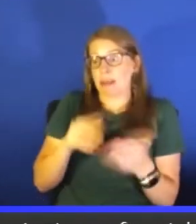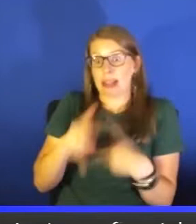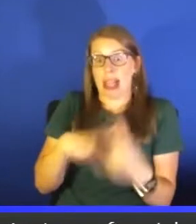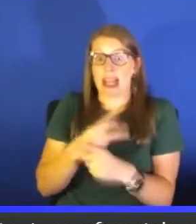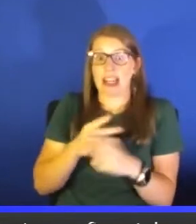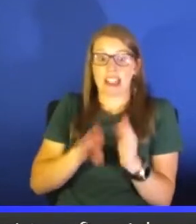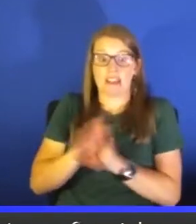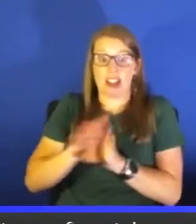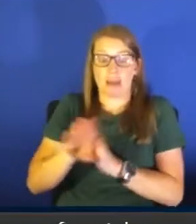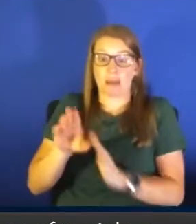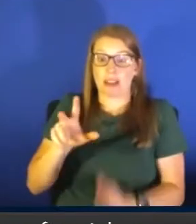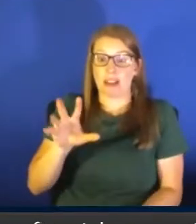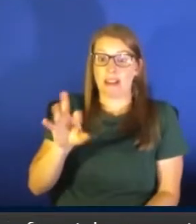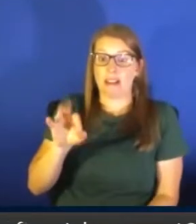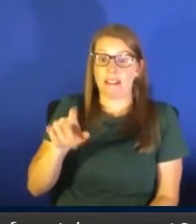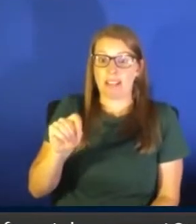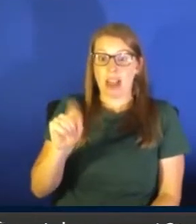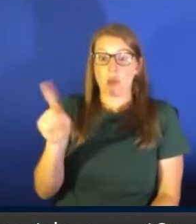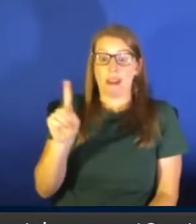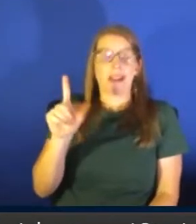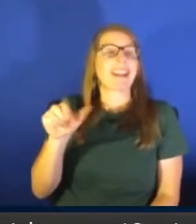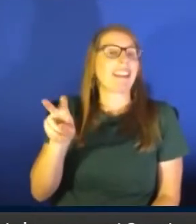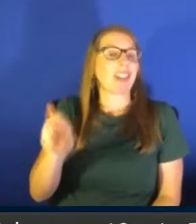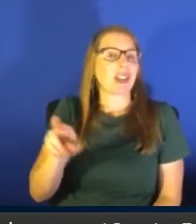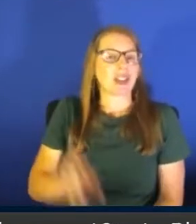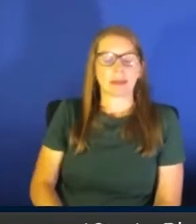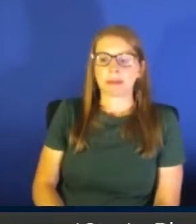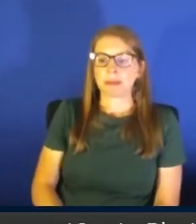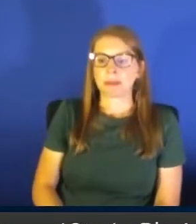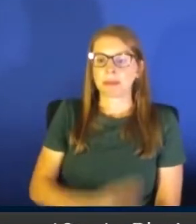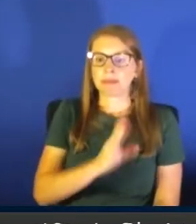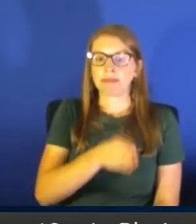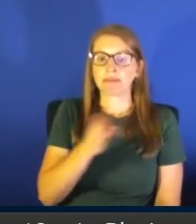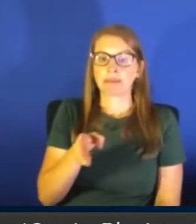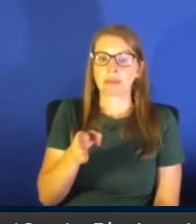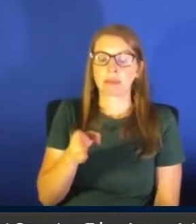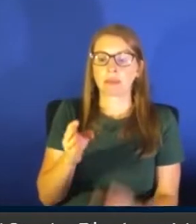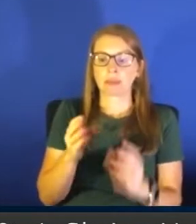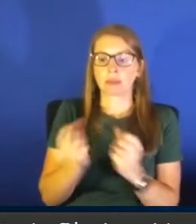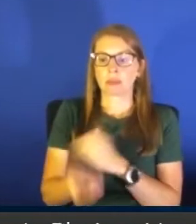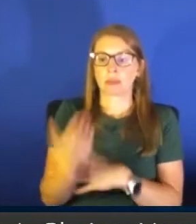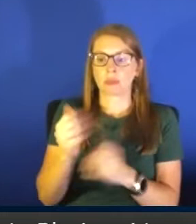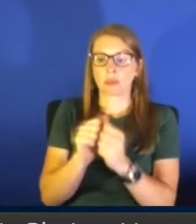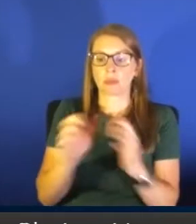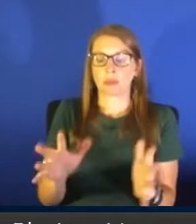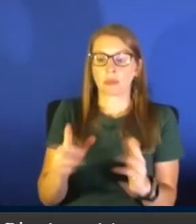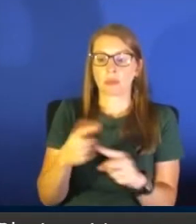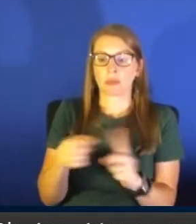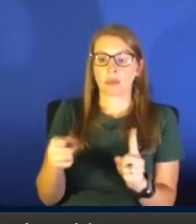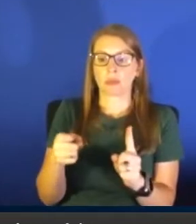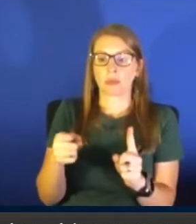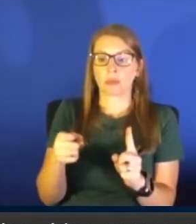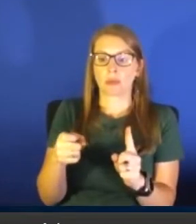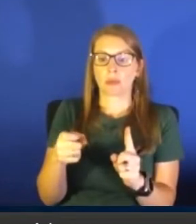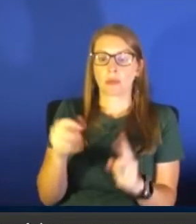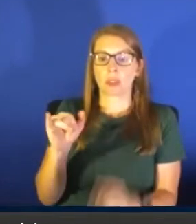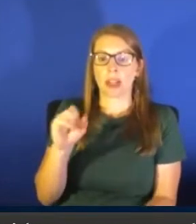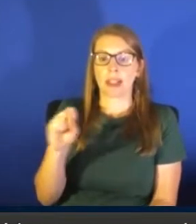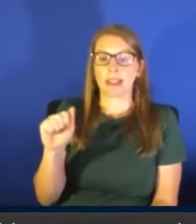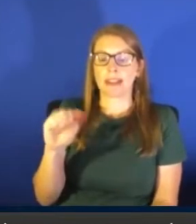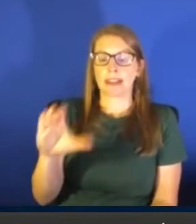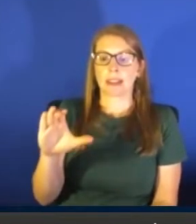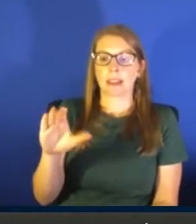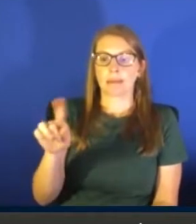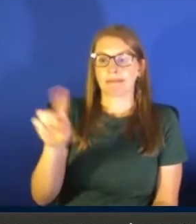in the liver. Wow. Bob? All right. Well, it wouldn't be a morning if we didn't have one from our faithful viewer, Isaac. This one's for Doc